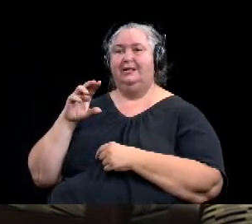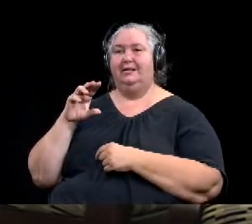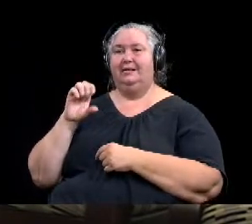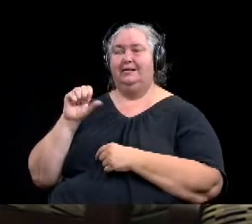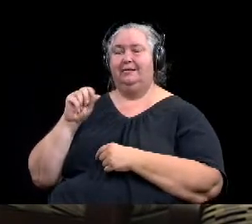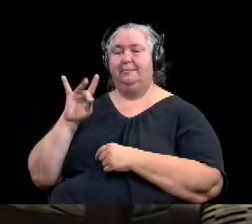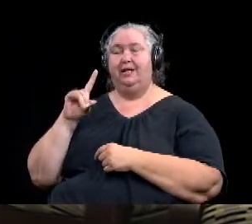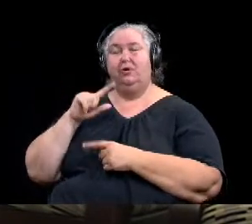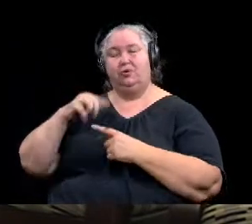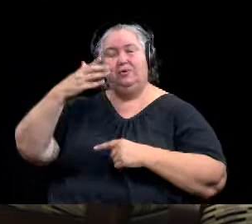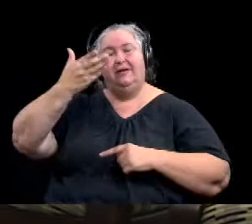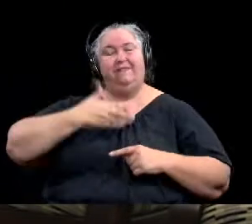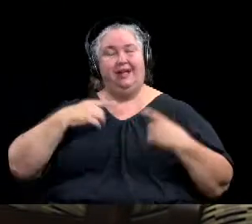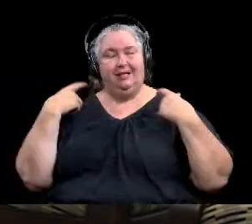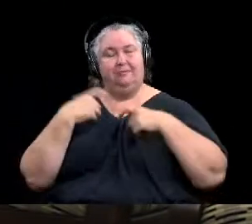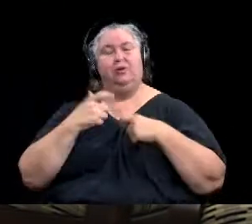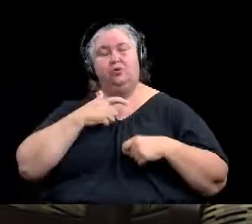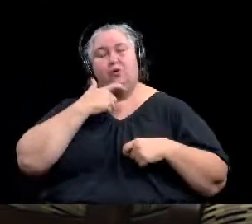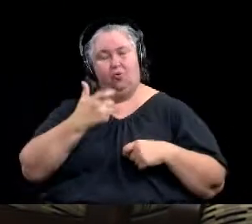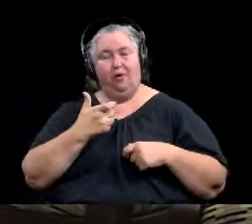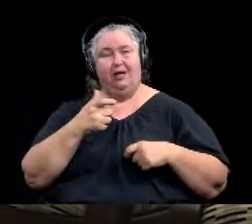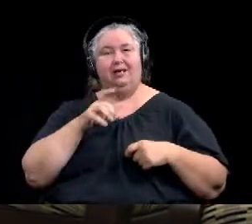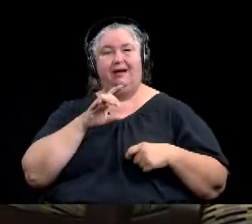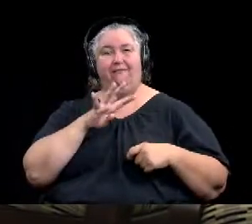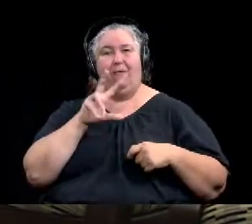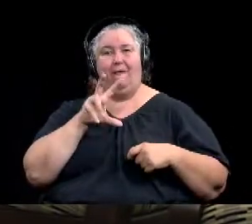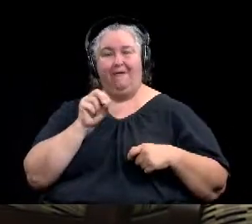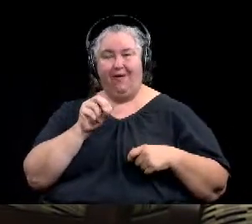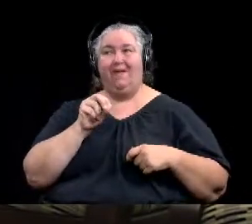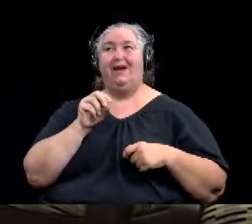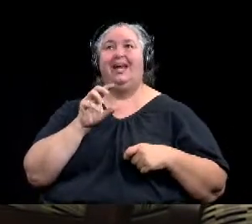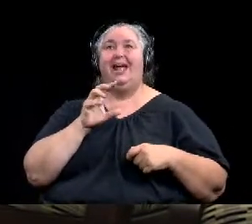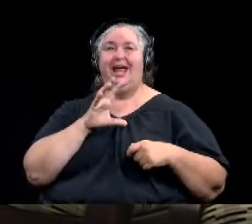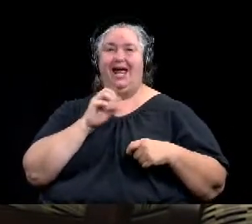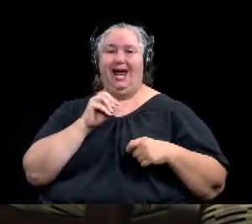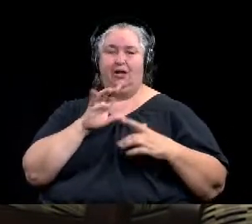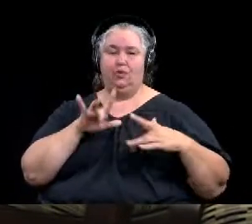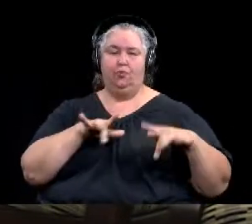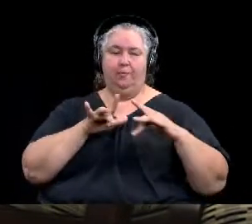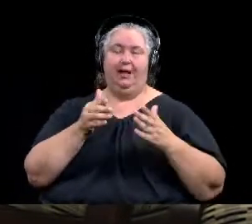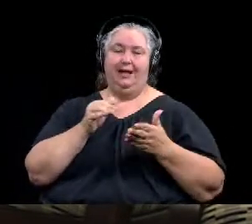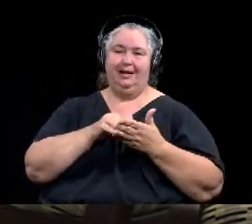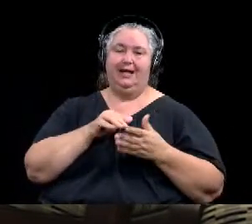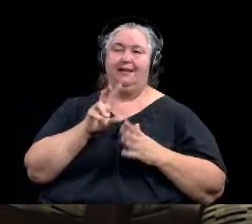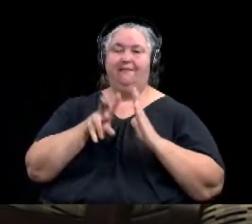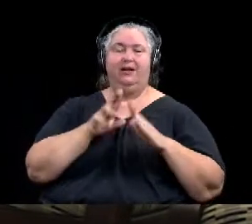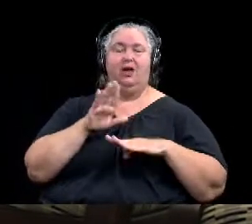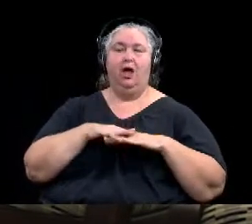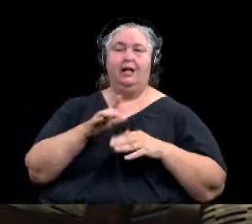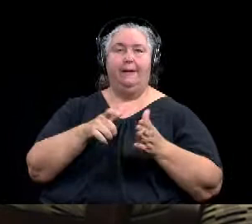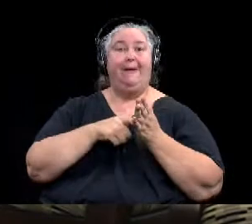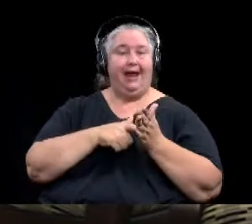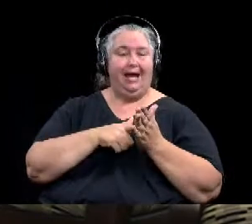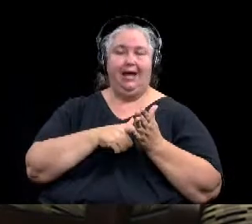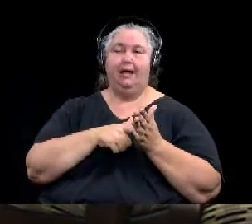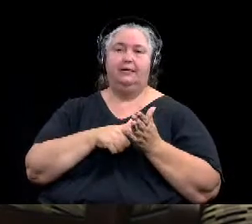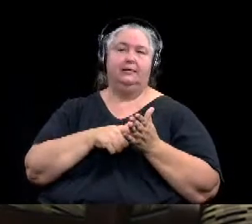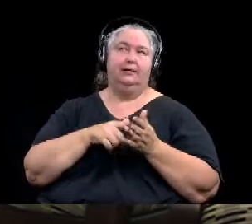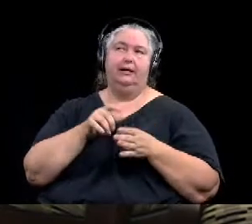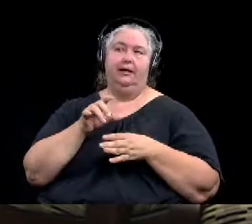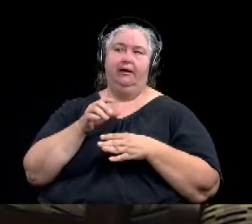invite them to watch today at 4:30, as well as a replay on our internet that's video on demand anytime from 7 o'clock